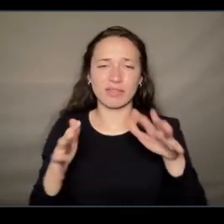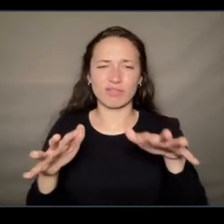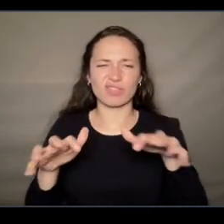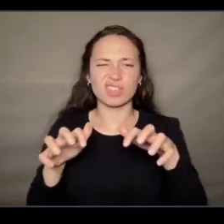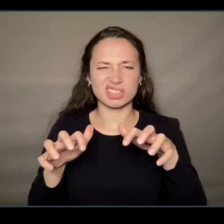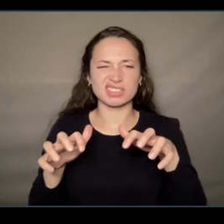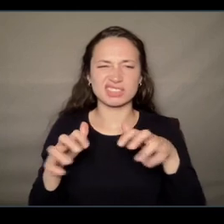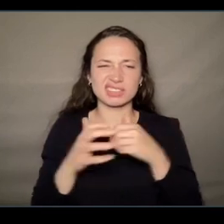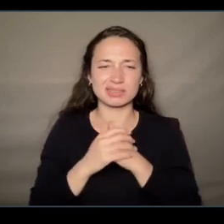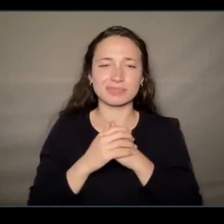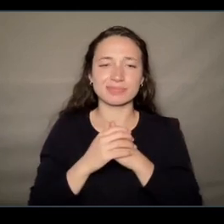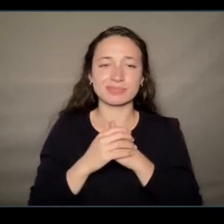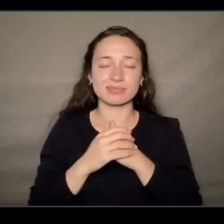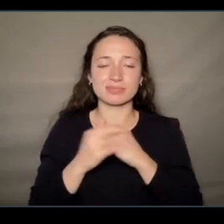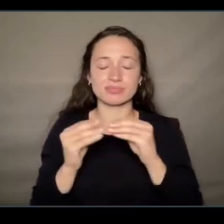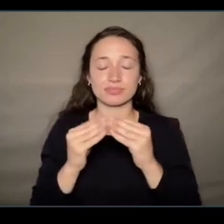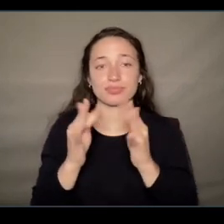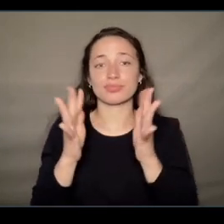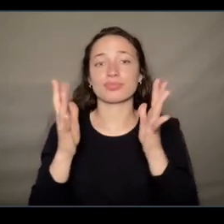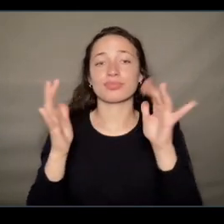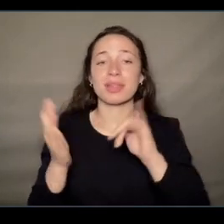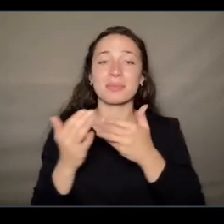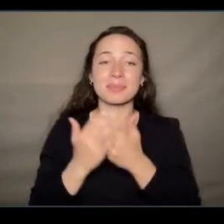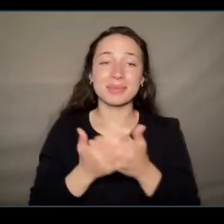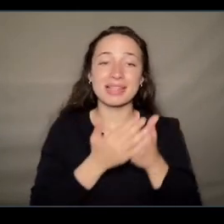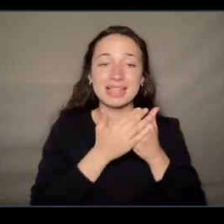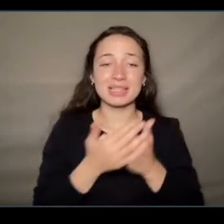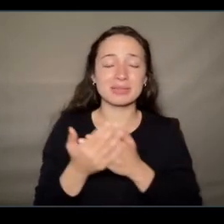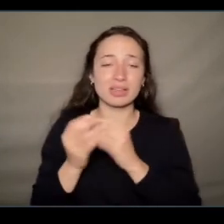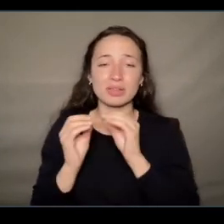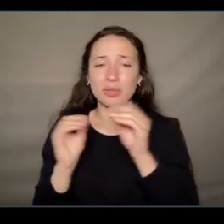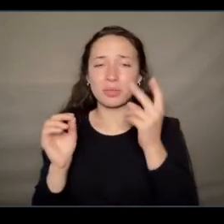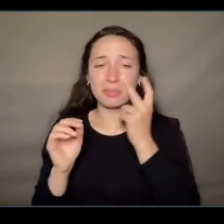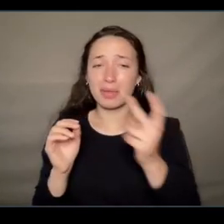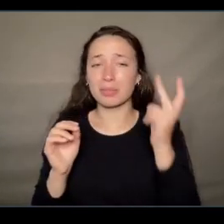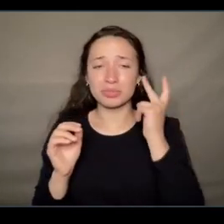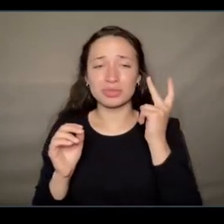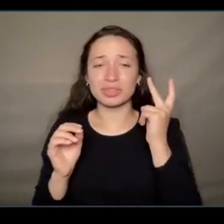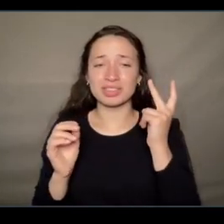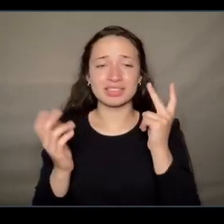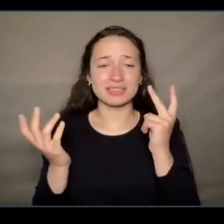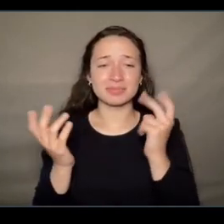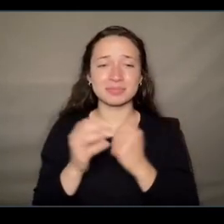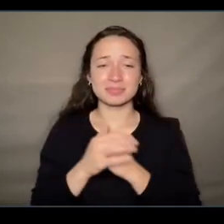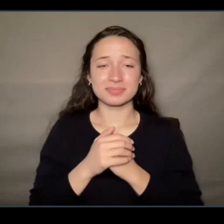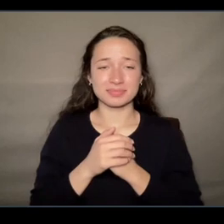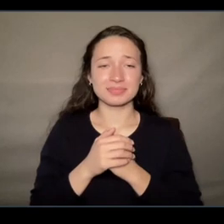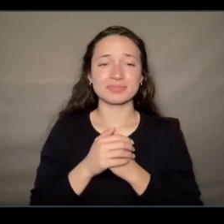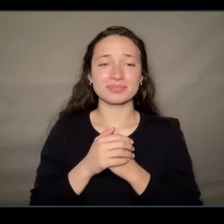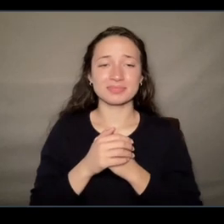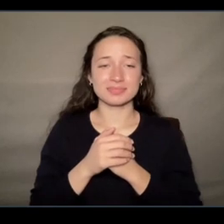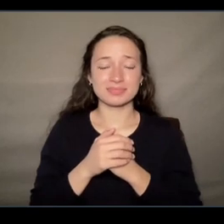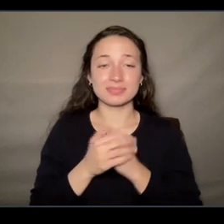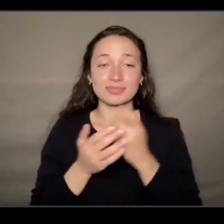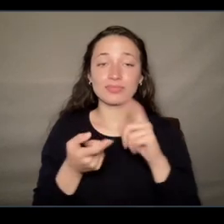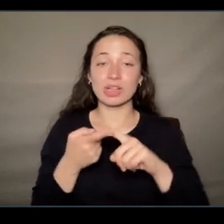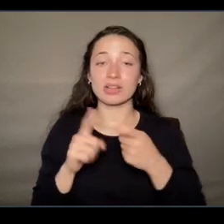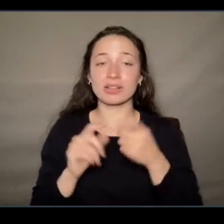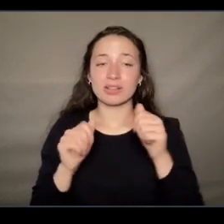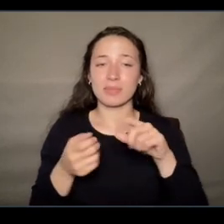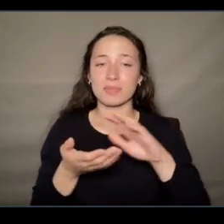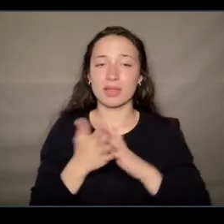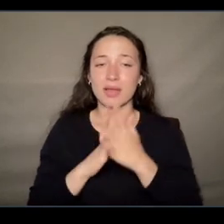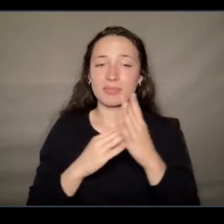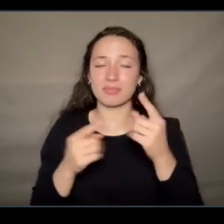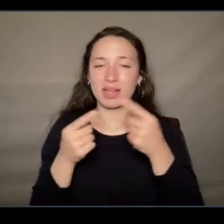the frost, unfurl like newborns, no memory. A friend can